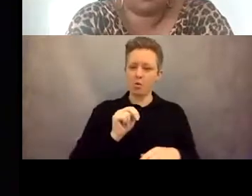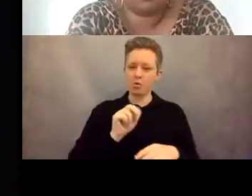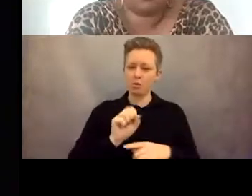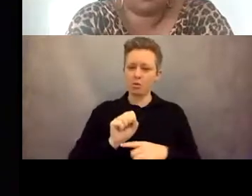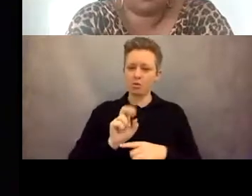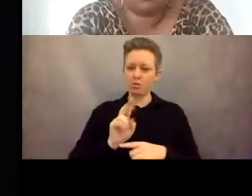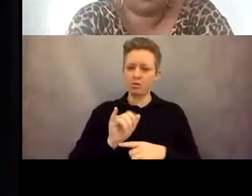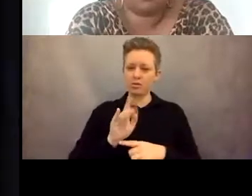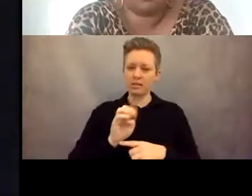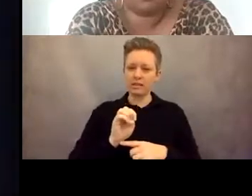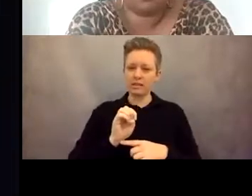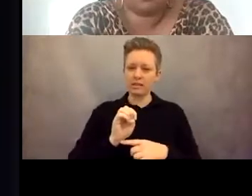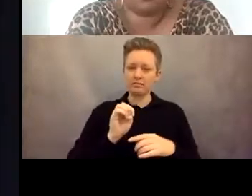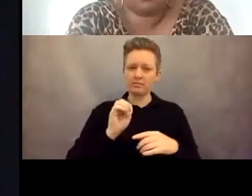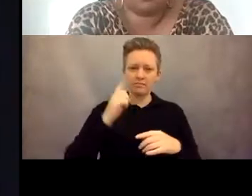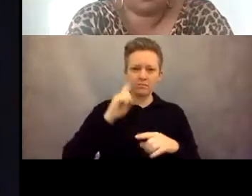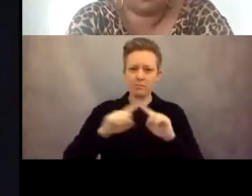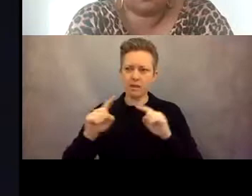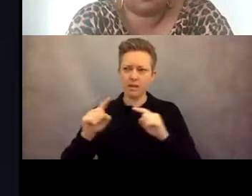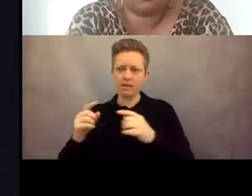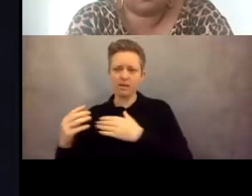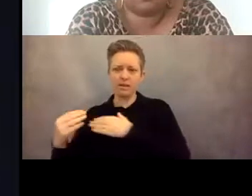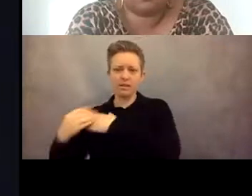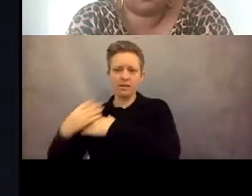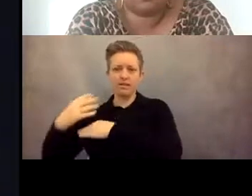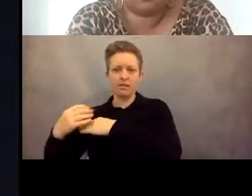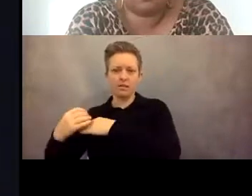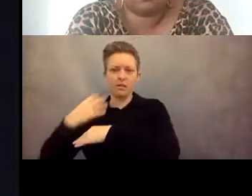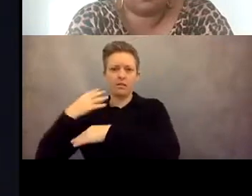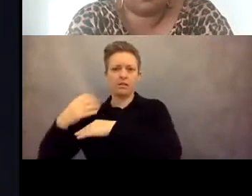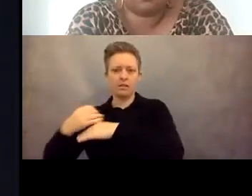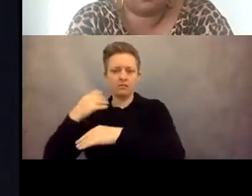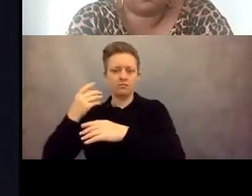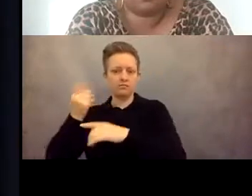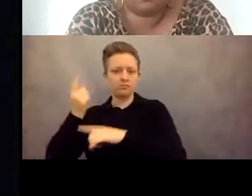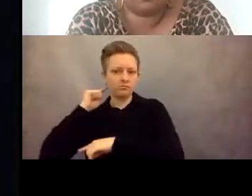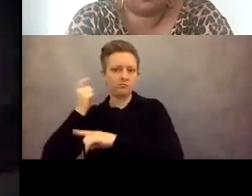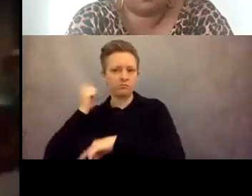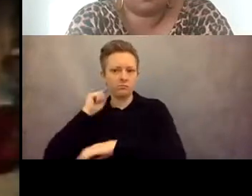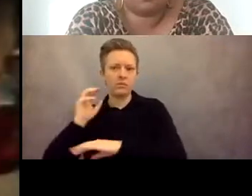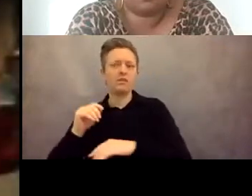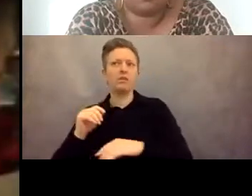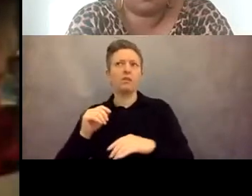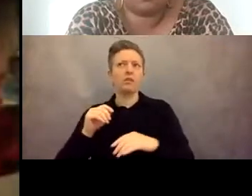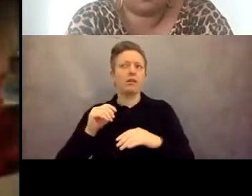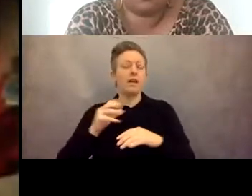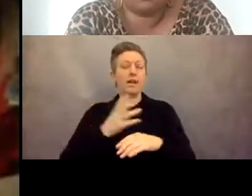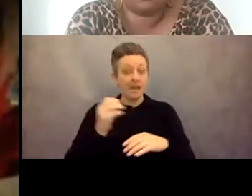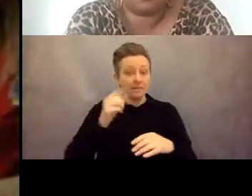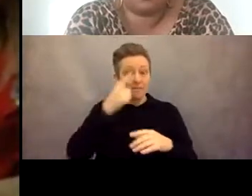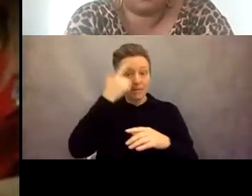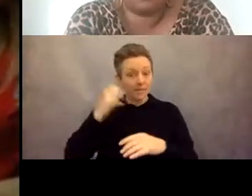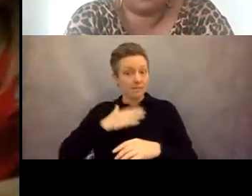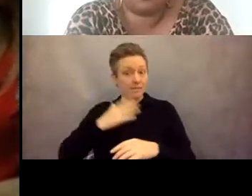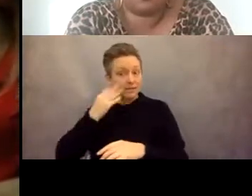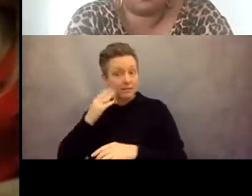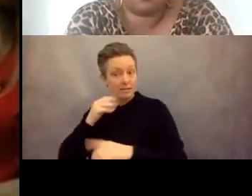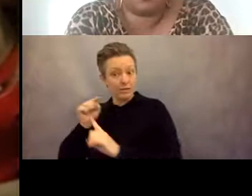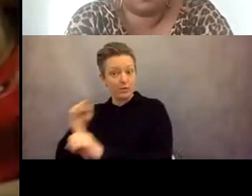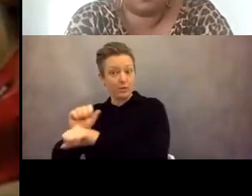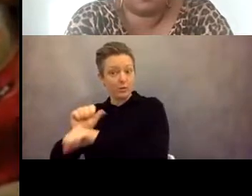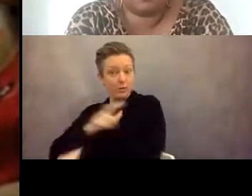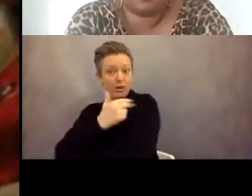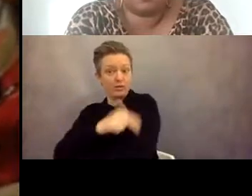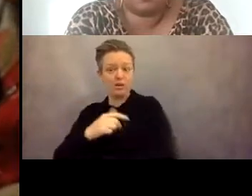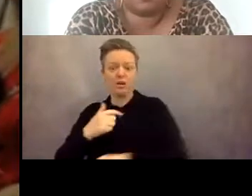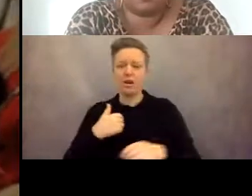that naturally, instinctually, one starts triaging, of course, right? So you start thinking, where would the helicopter land? Does the helicopter land on the cliff, and would you